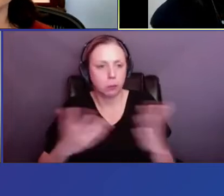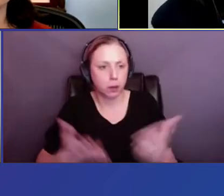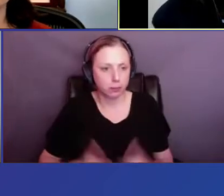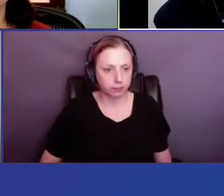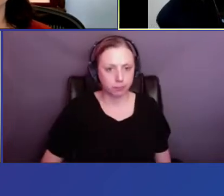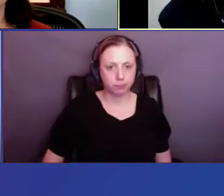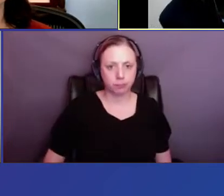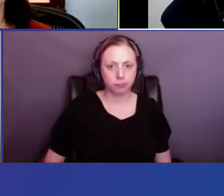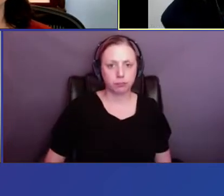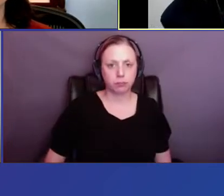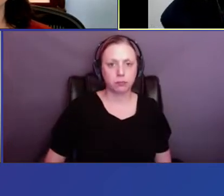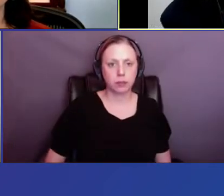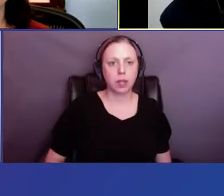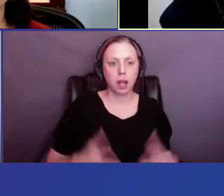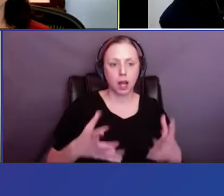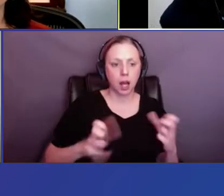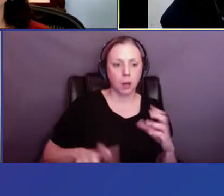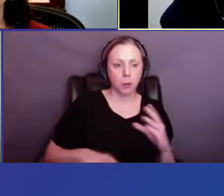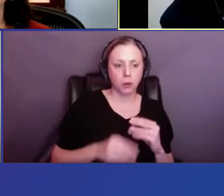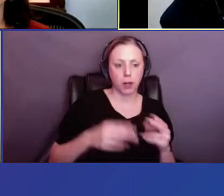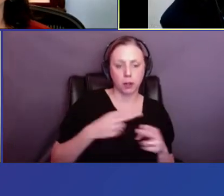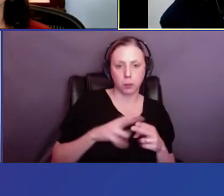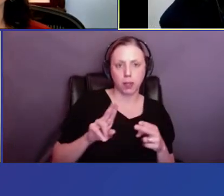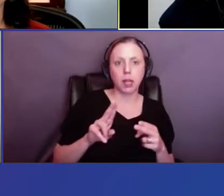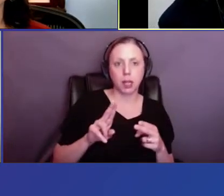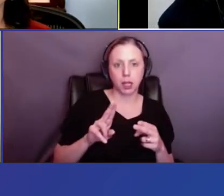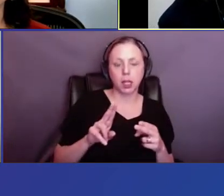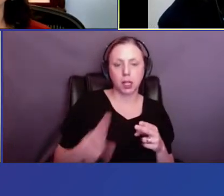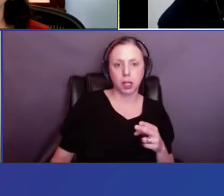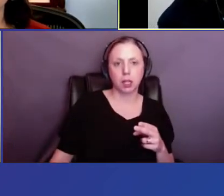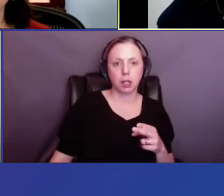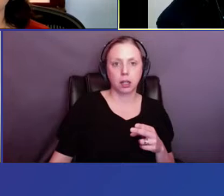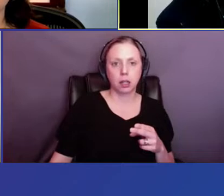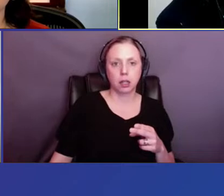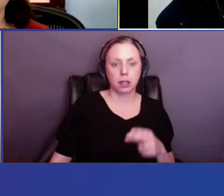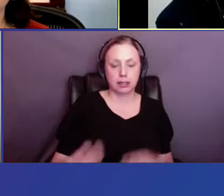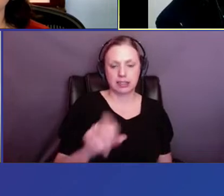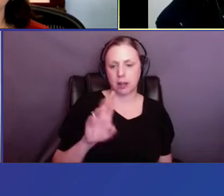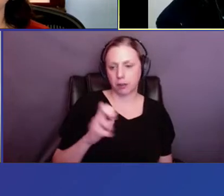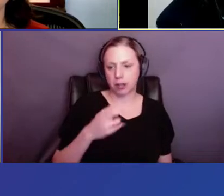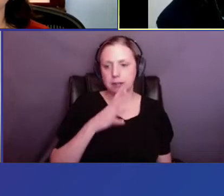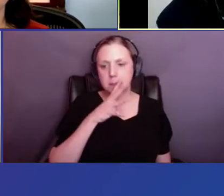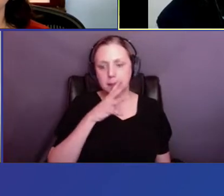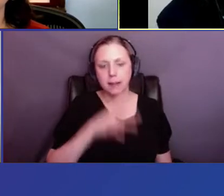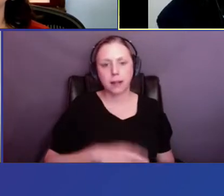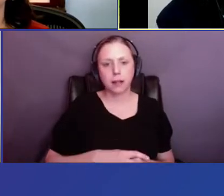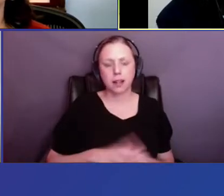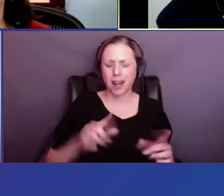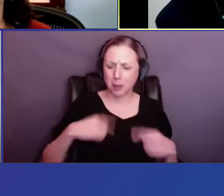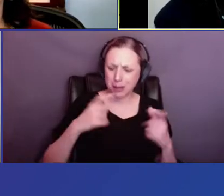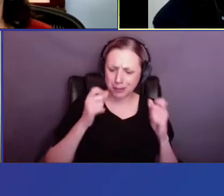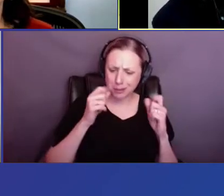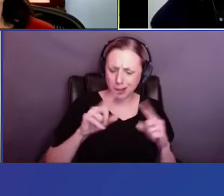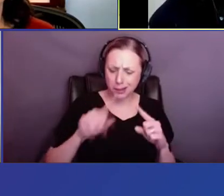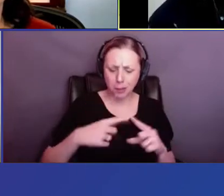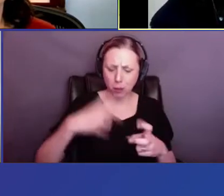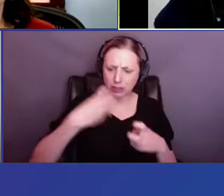I can jump in quickly. I think I've been surprised by the difficulty in